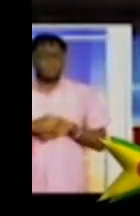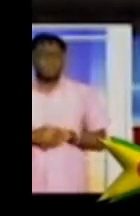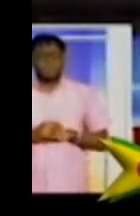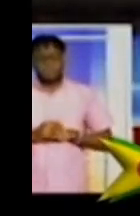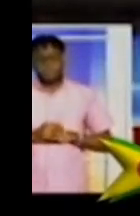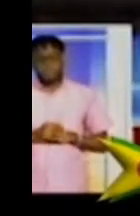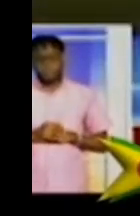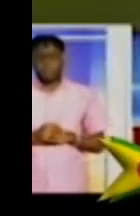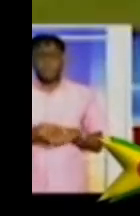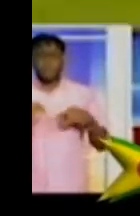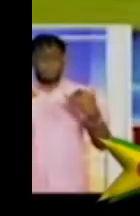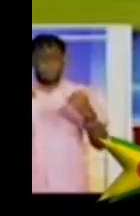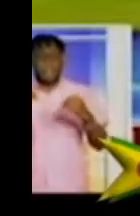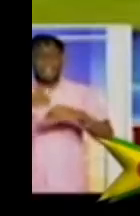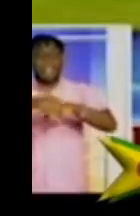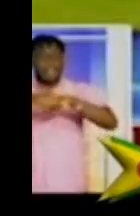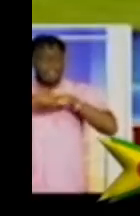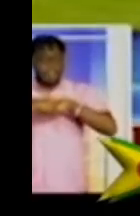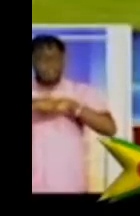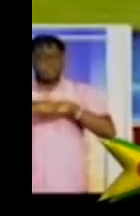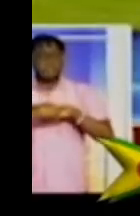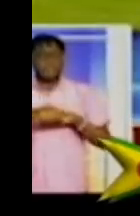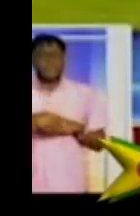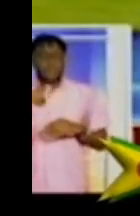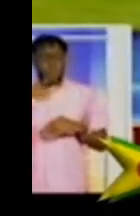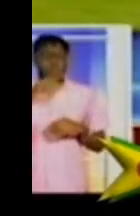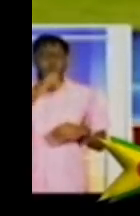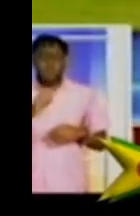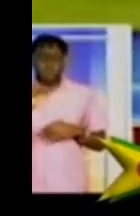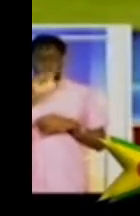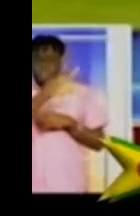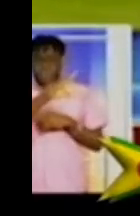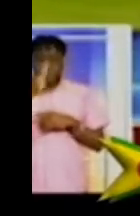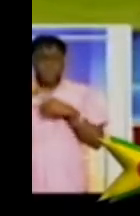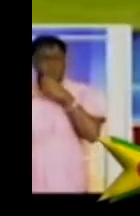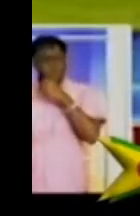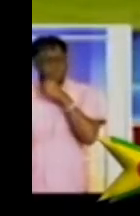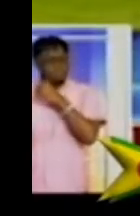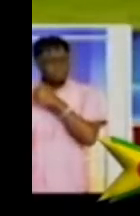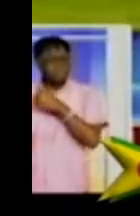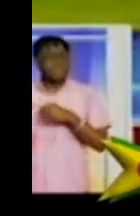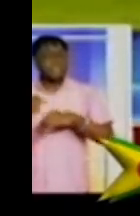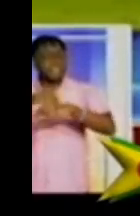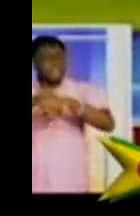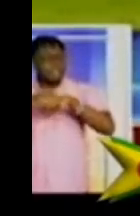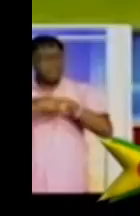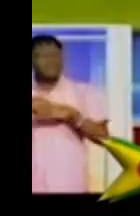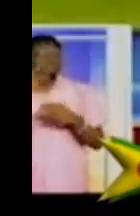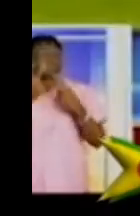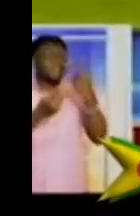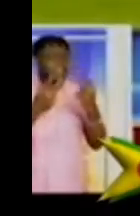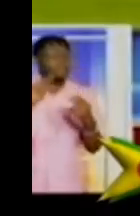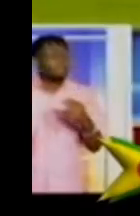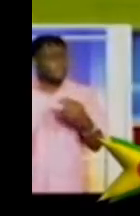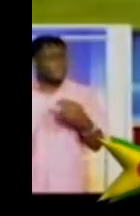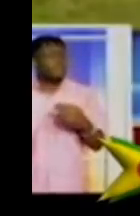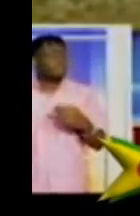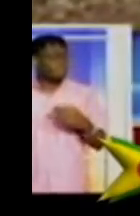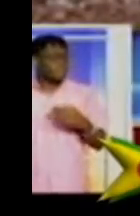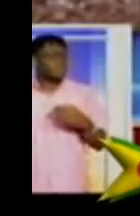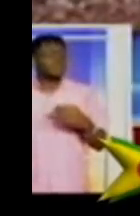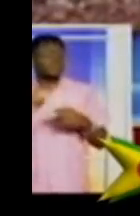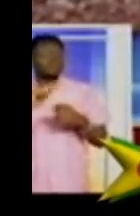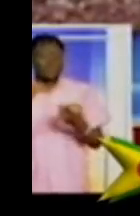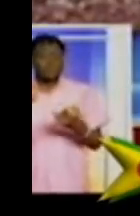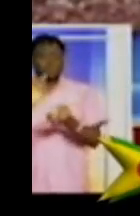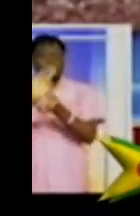July 8th. The 31-year-old has been to England before and is somewhat familiar with the conditions. So what are his goals if selected